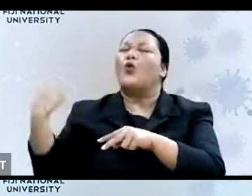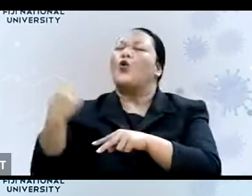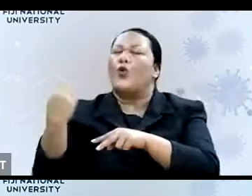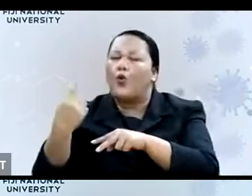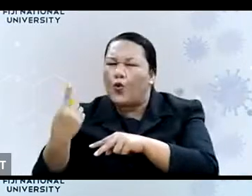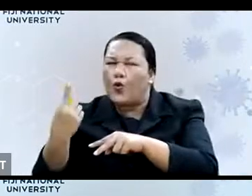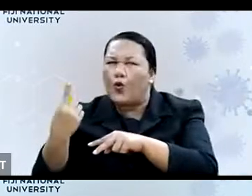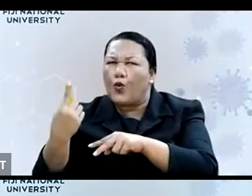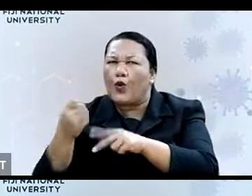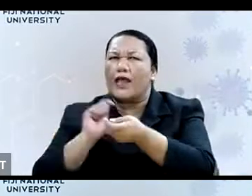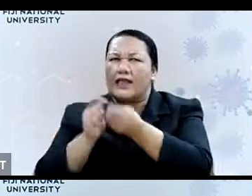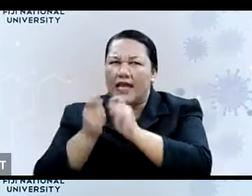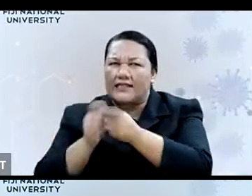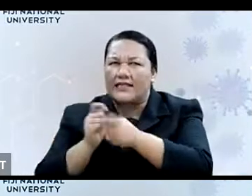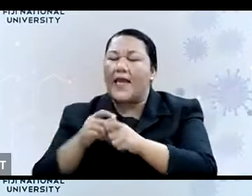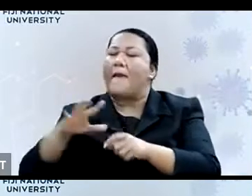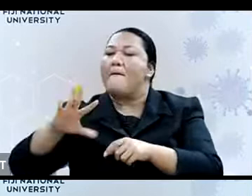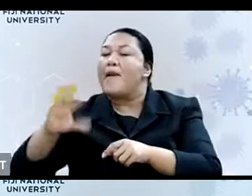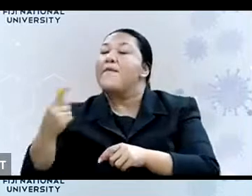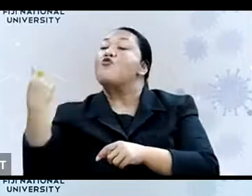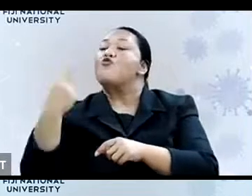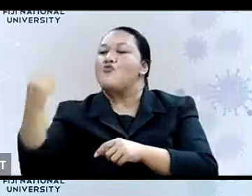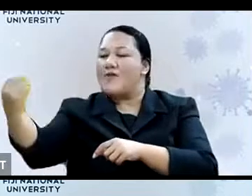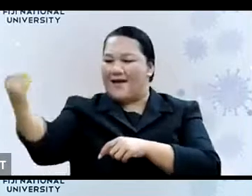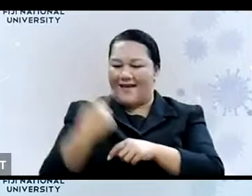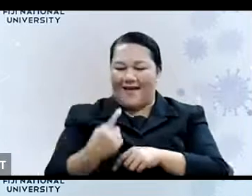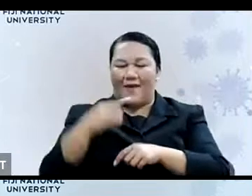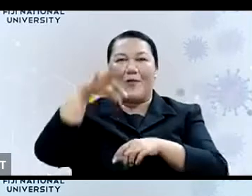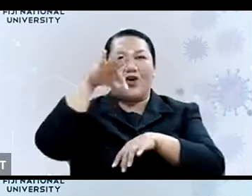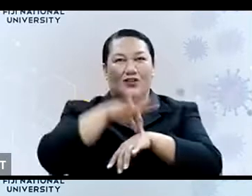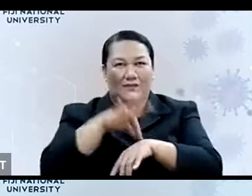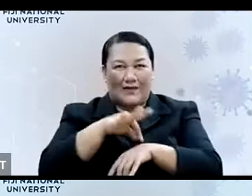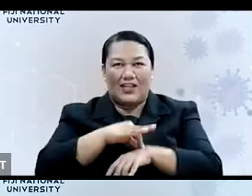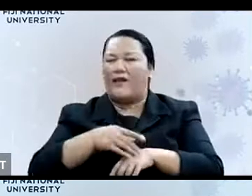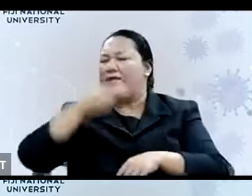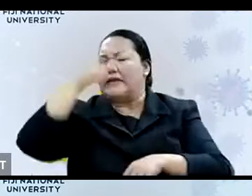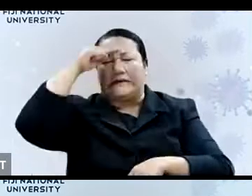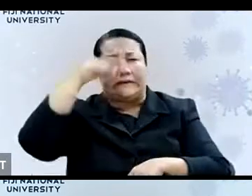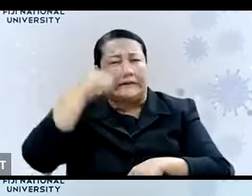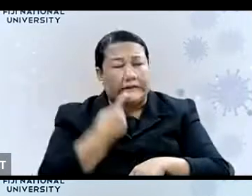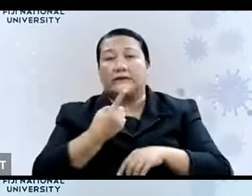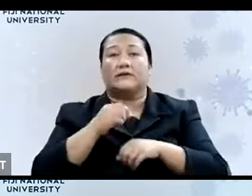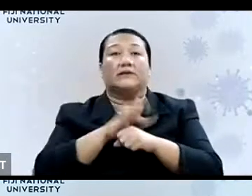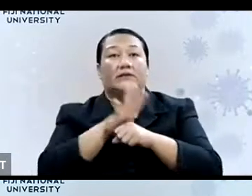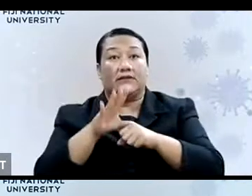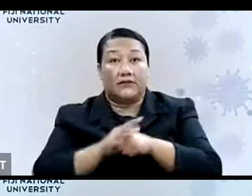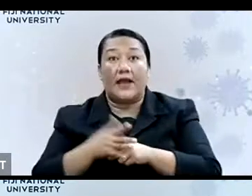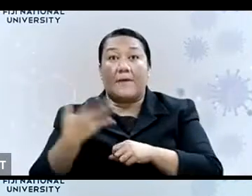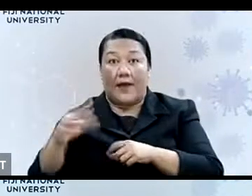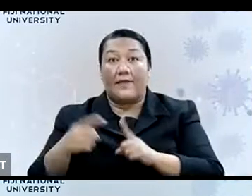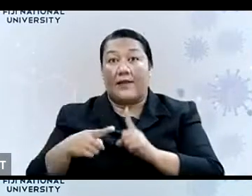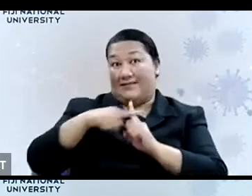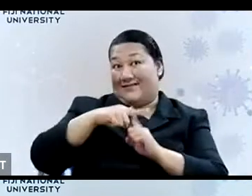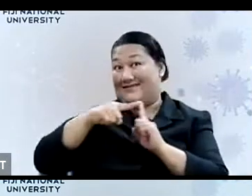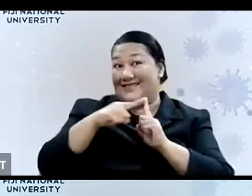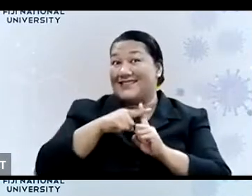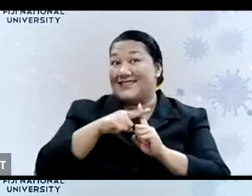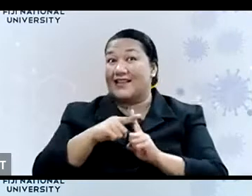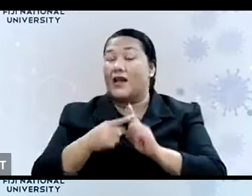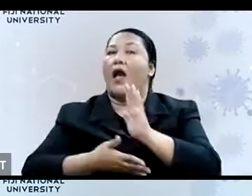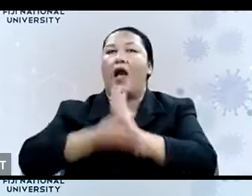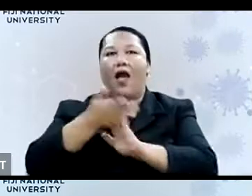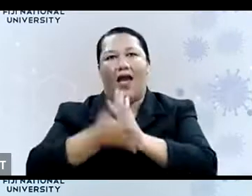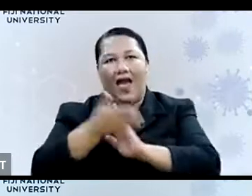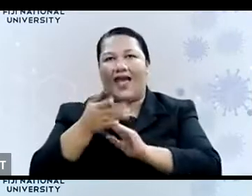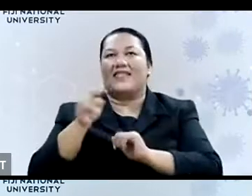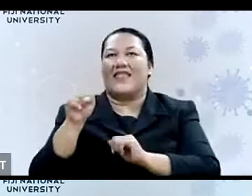turn up to hospital who are very sick. So their likelihood of testing positive for COVID in the outbreak is very high.